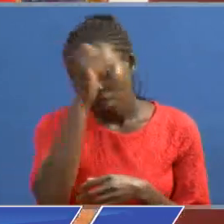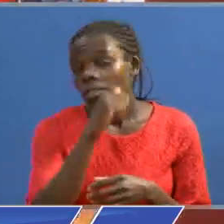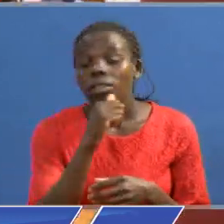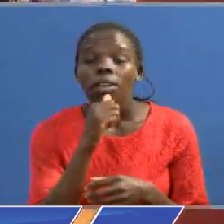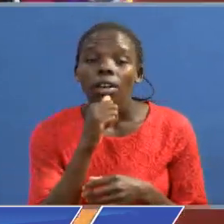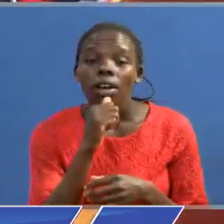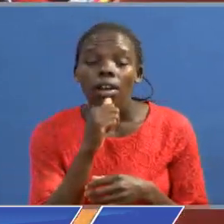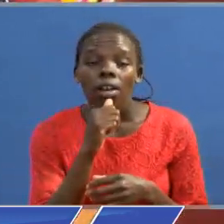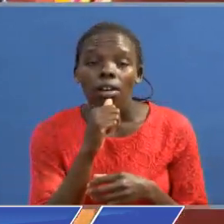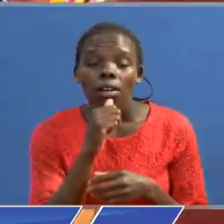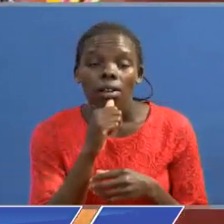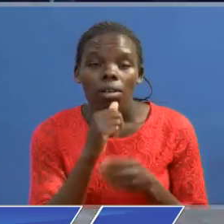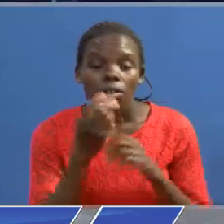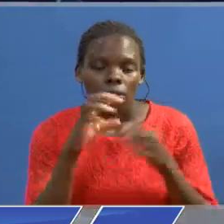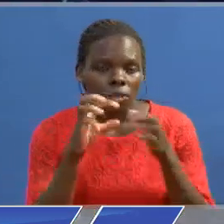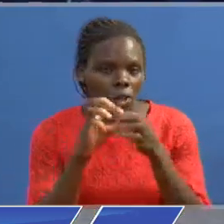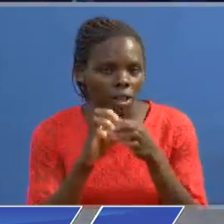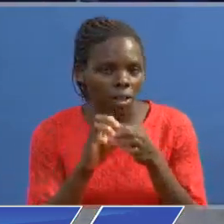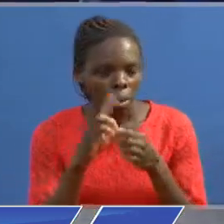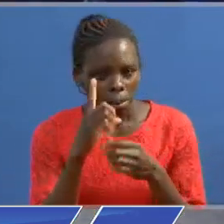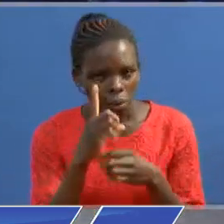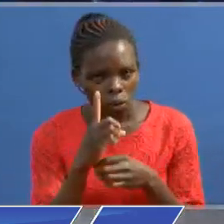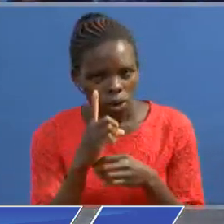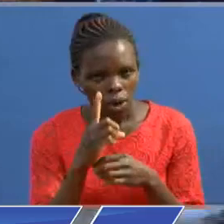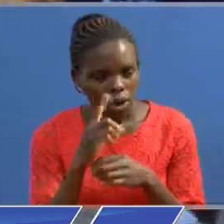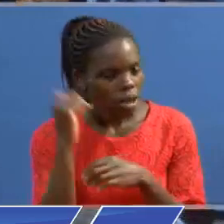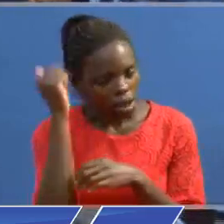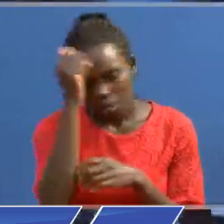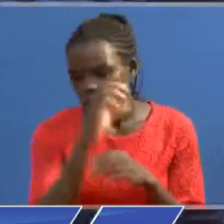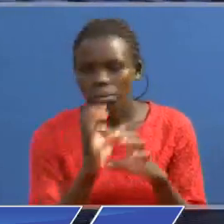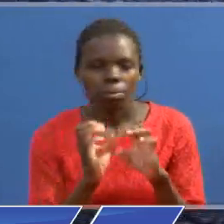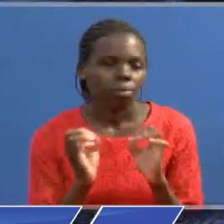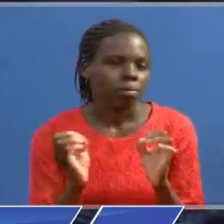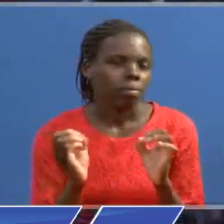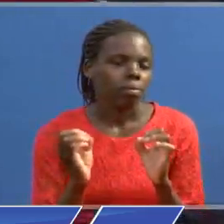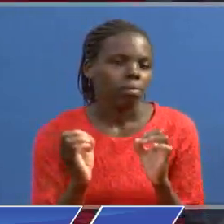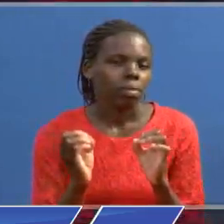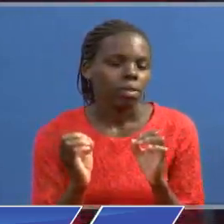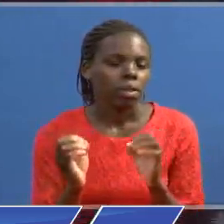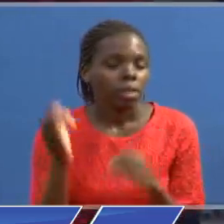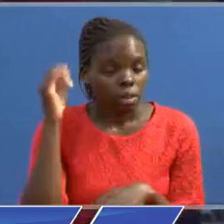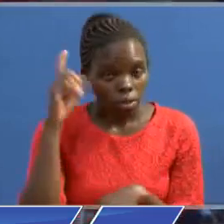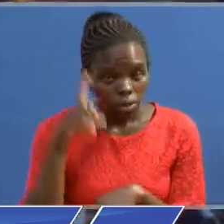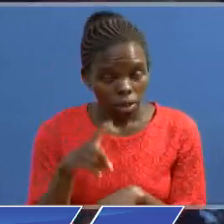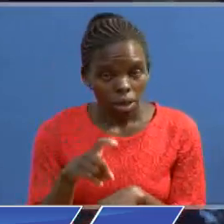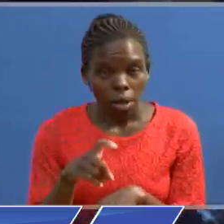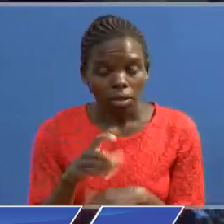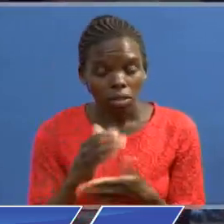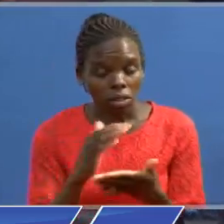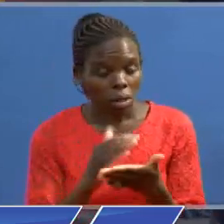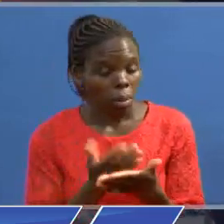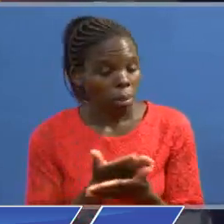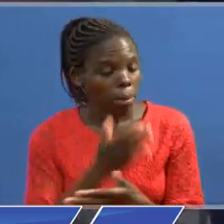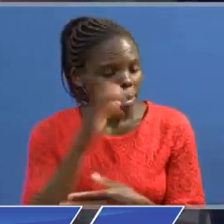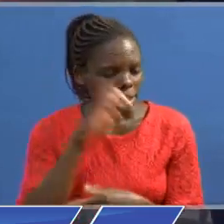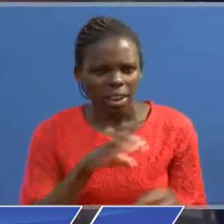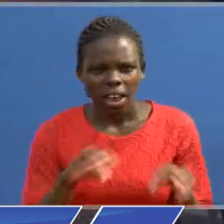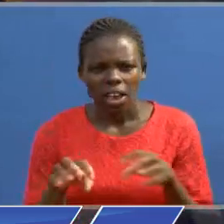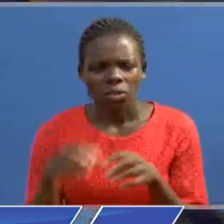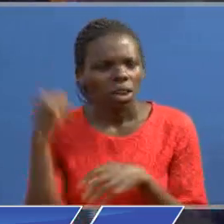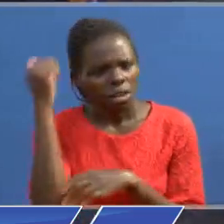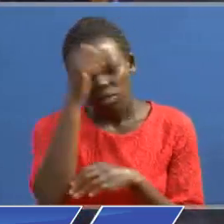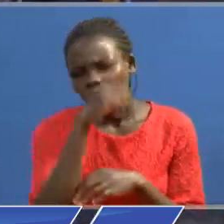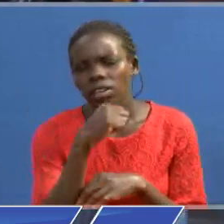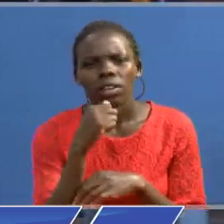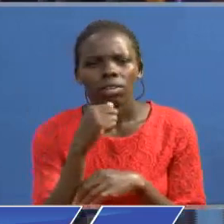as Africans has not yet united to make one Africa. Those who attended the event insisted that something should be done for Africans and especially for